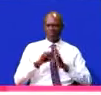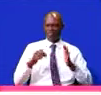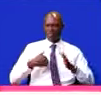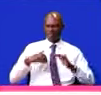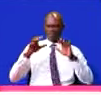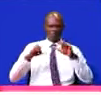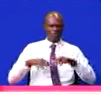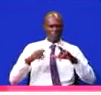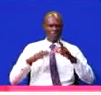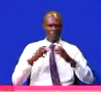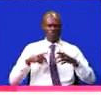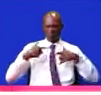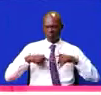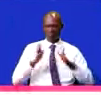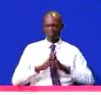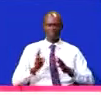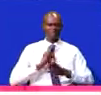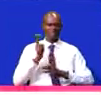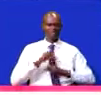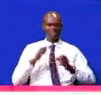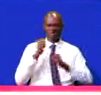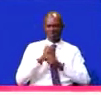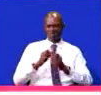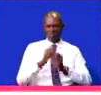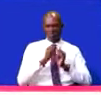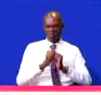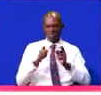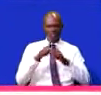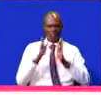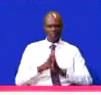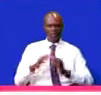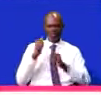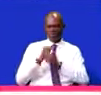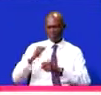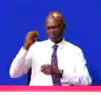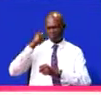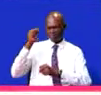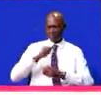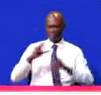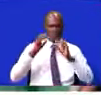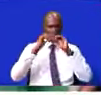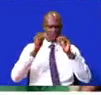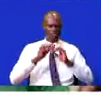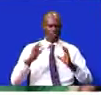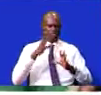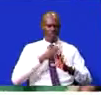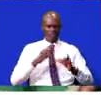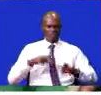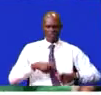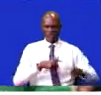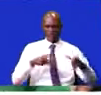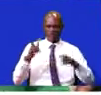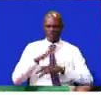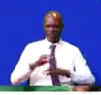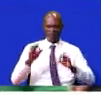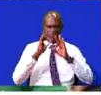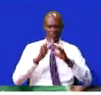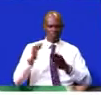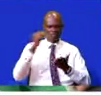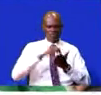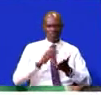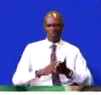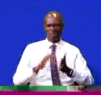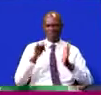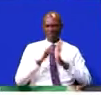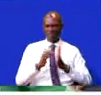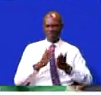let us work together and take care of our waste as we do the campaign Let Lake Victoria Breathe Again. Chenro malero boma ma Kisumu en gima